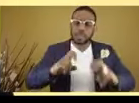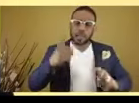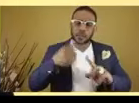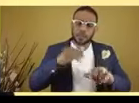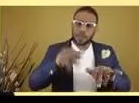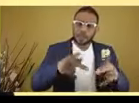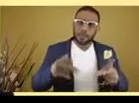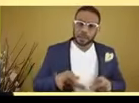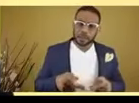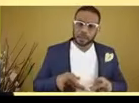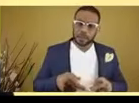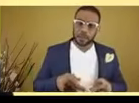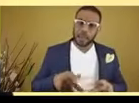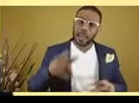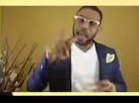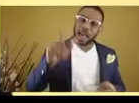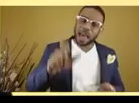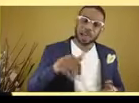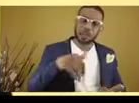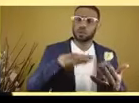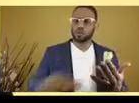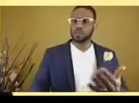place has to address